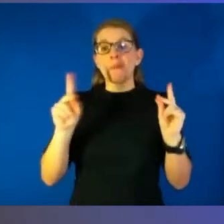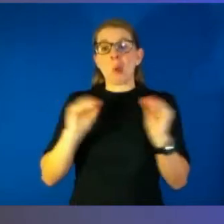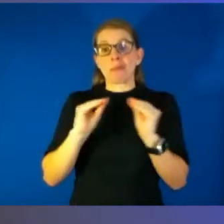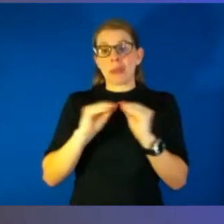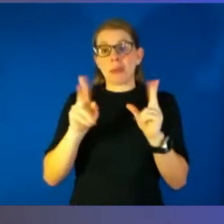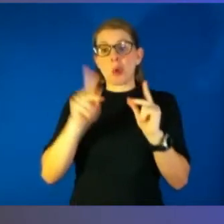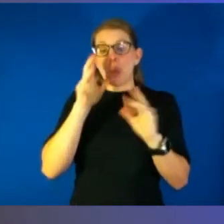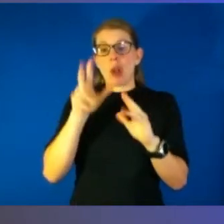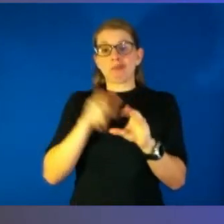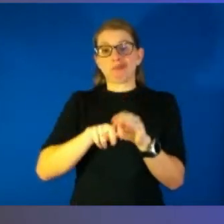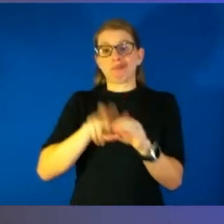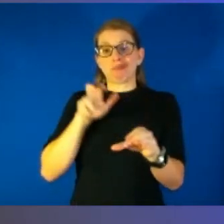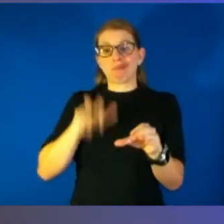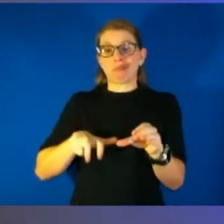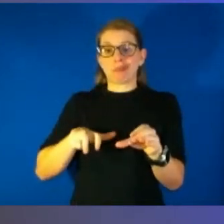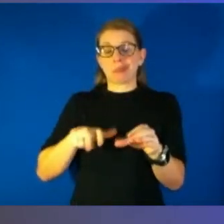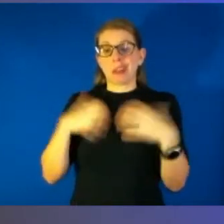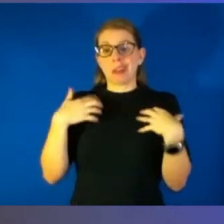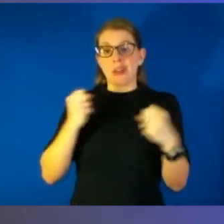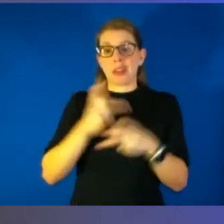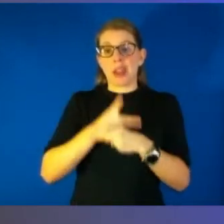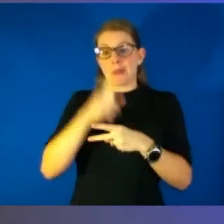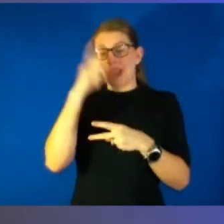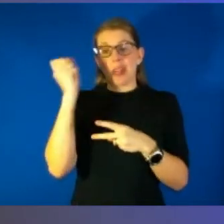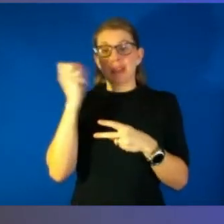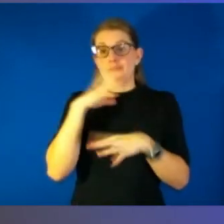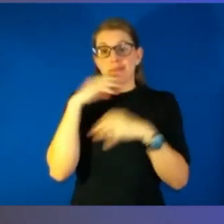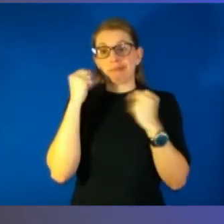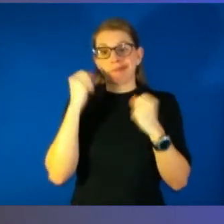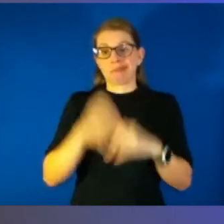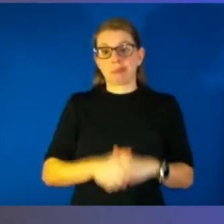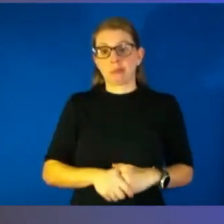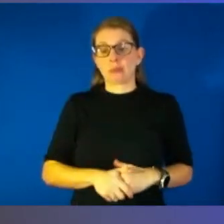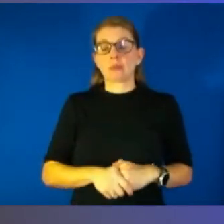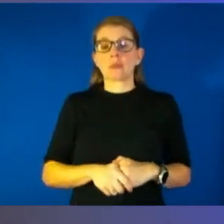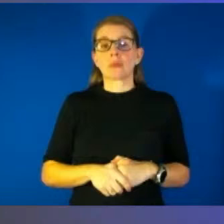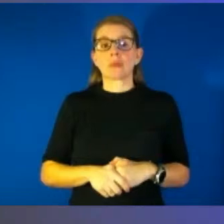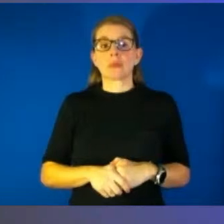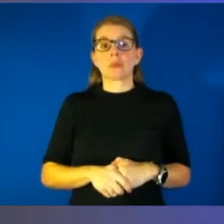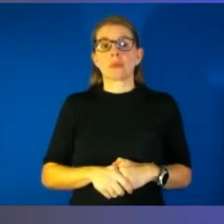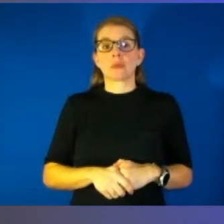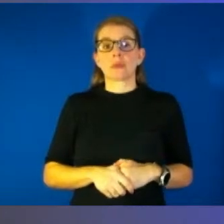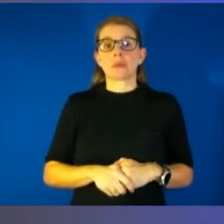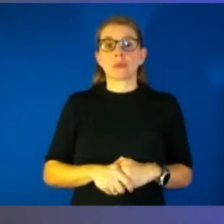healthcare just because they are just burned out, and